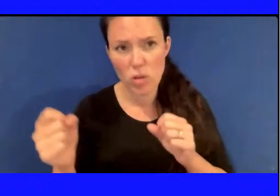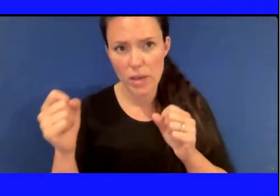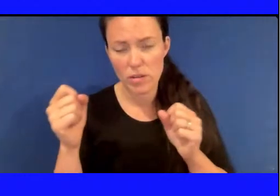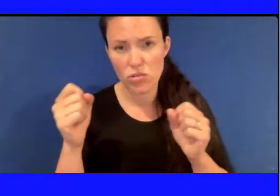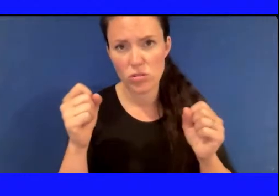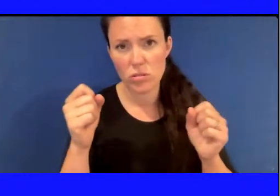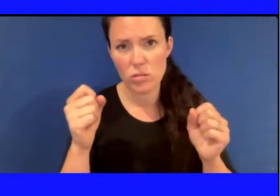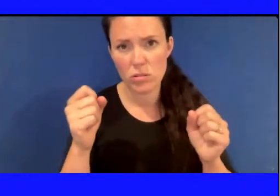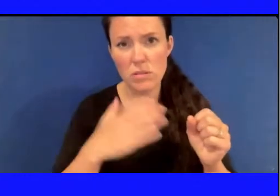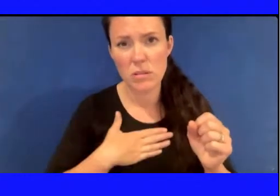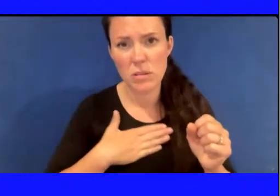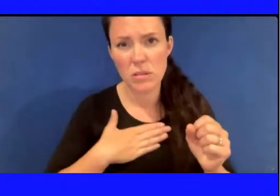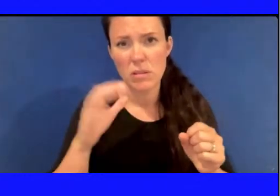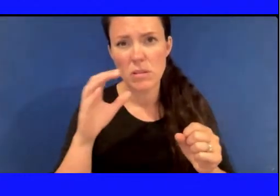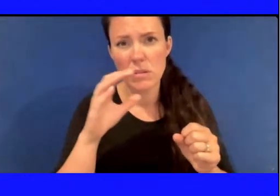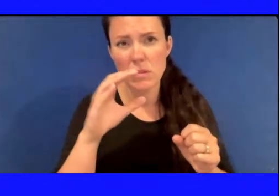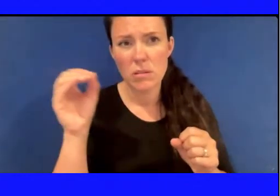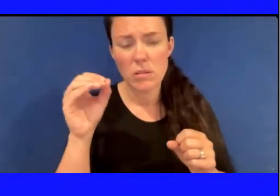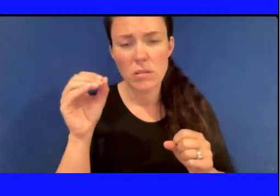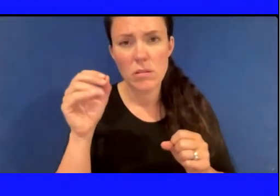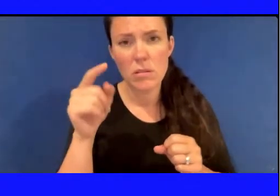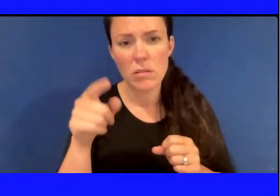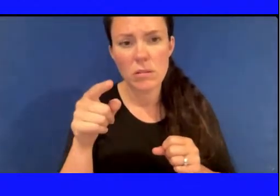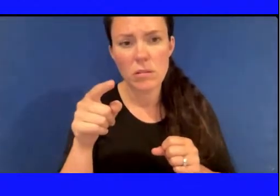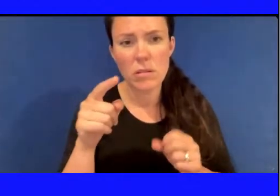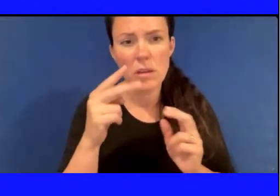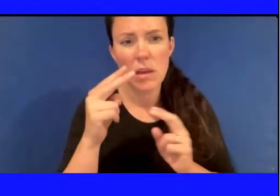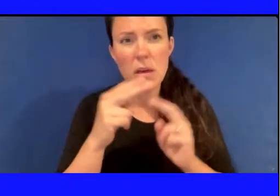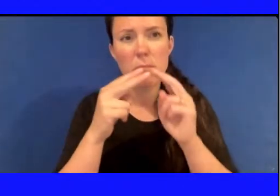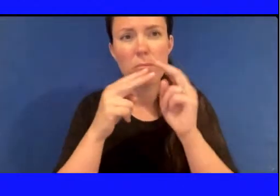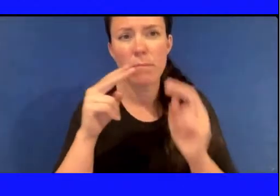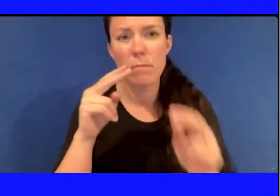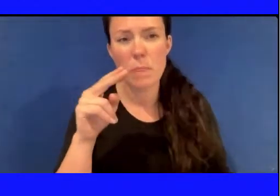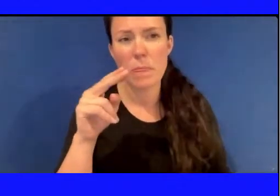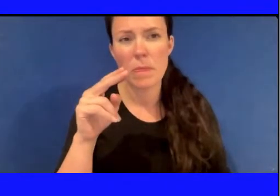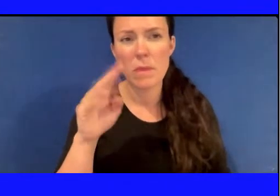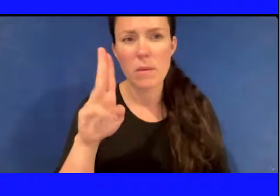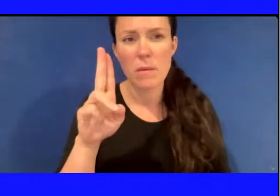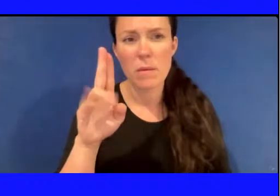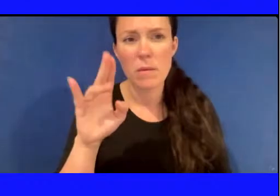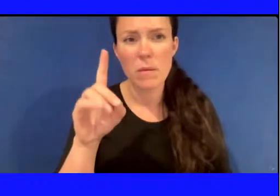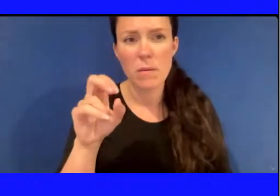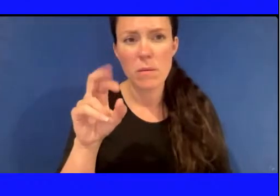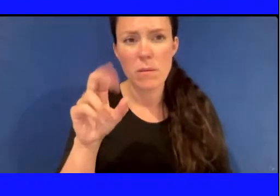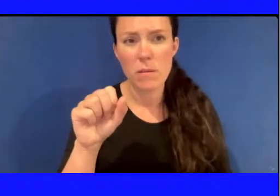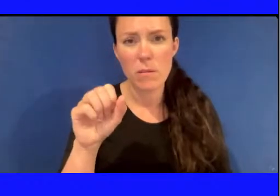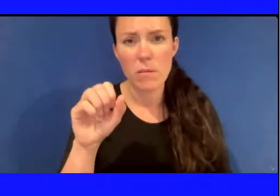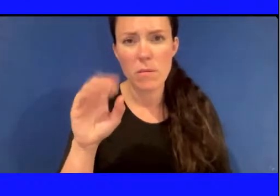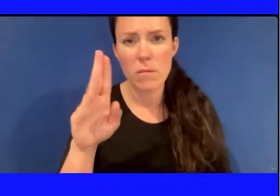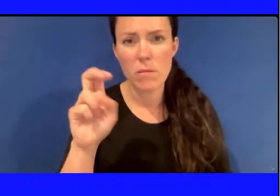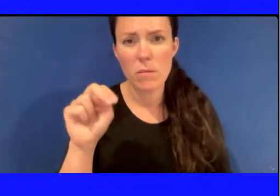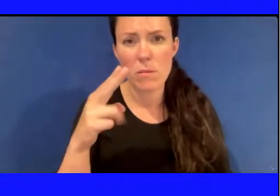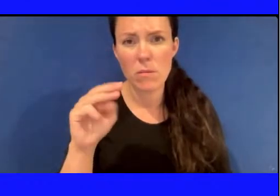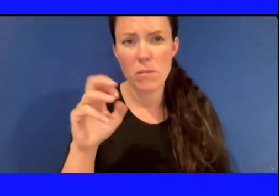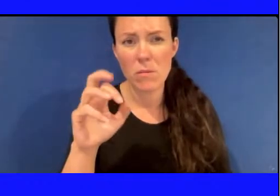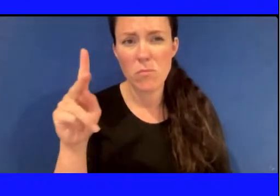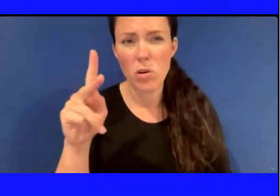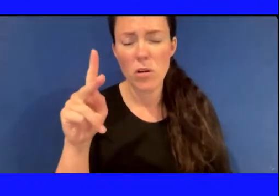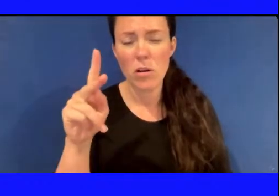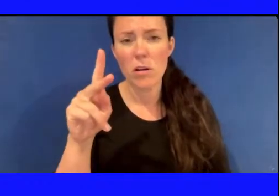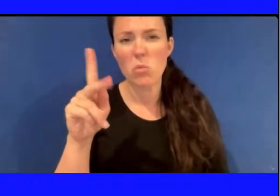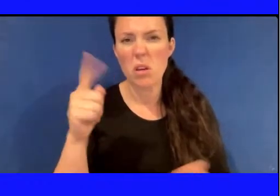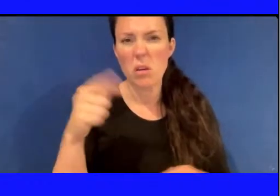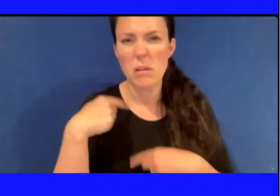My company is Builders Benchmark. We've been in for over 30 years. We've been